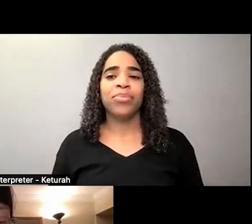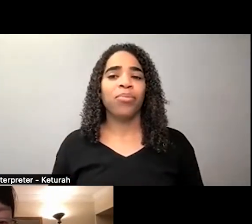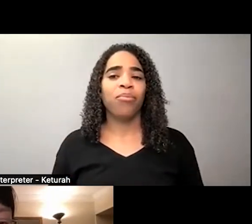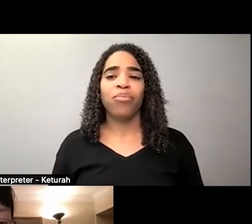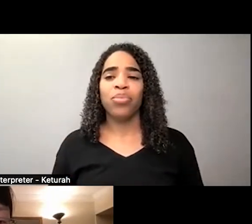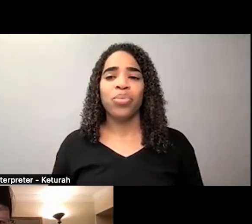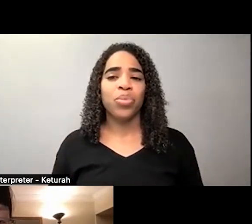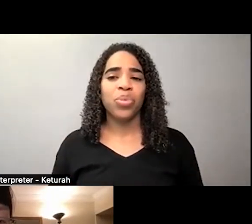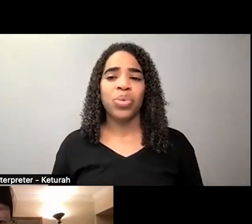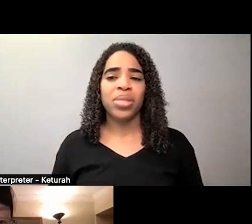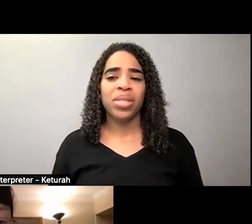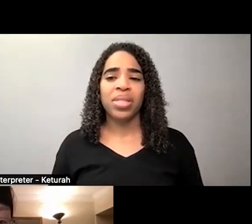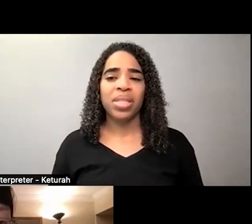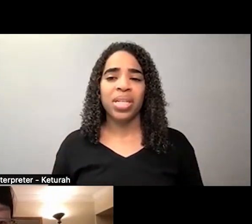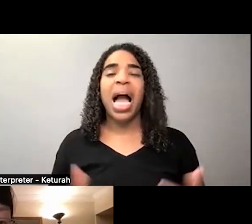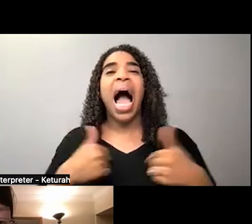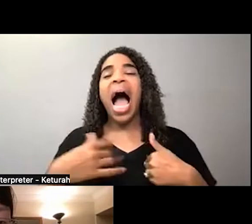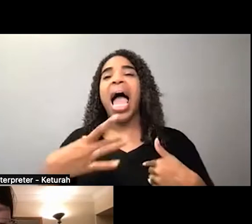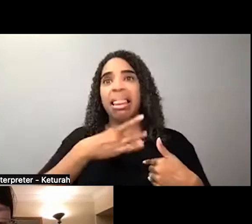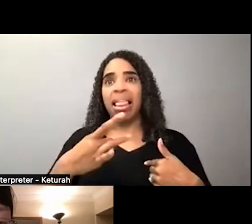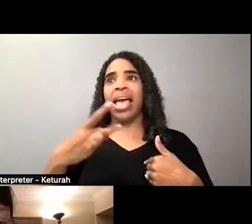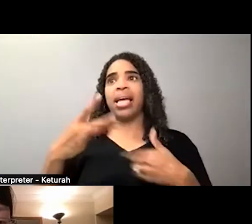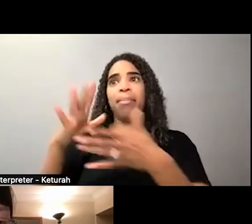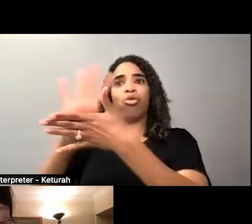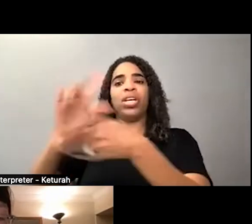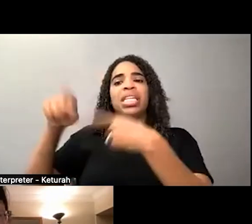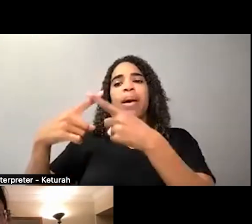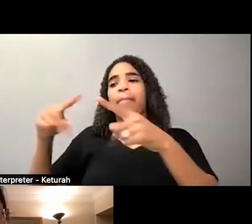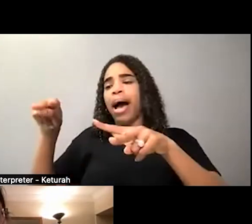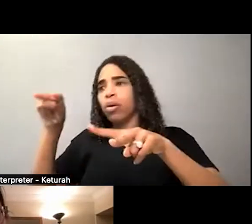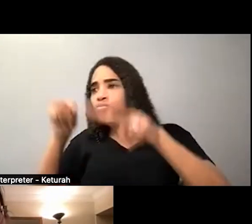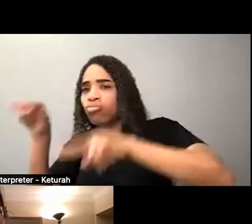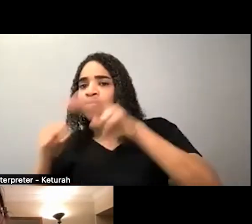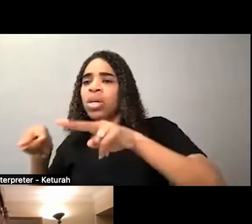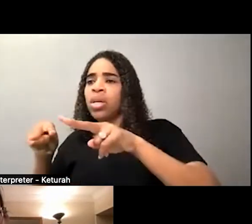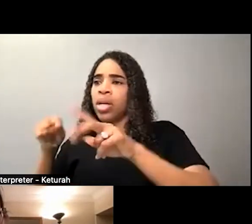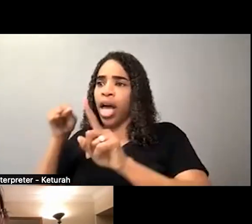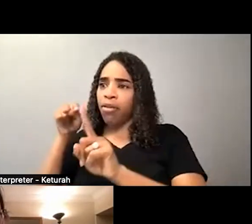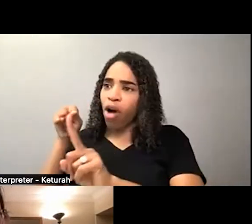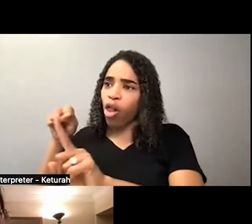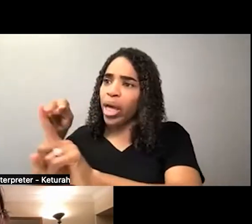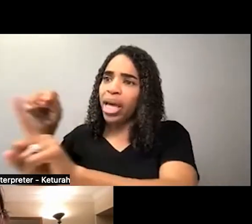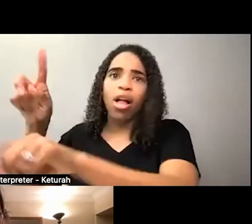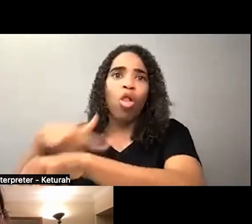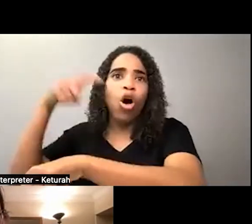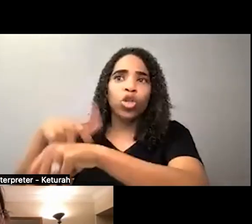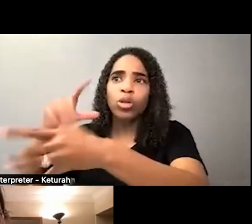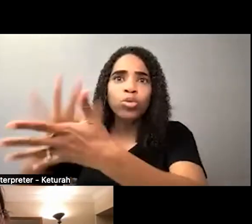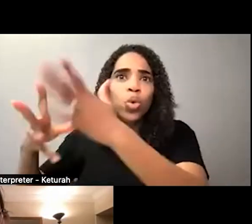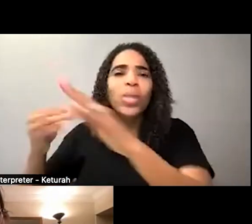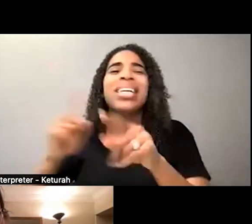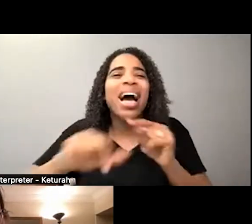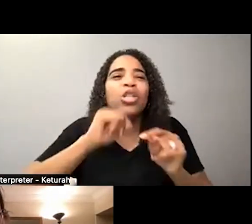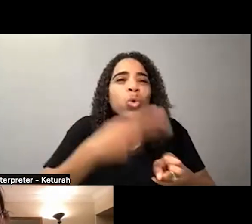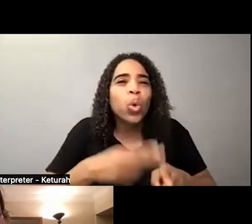interview, and my style is mainly observation and following somebody in a long time, and that that is